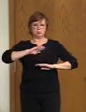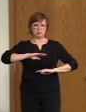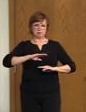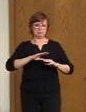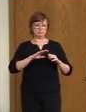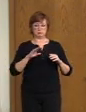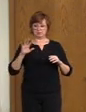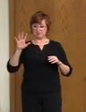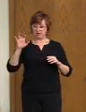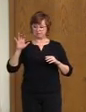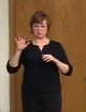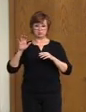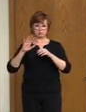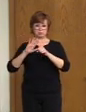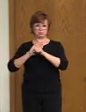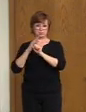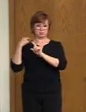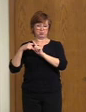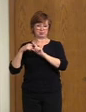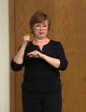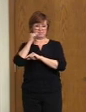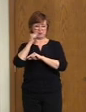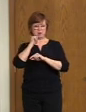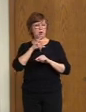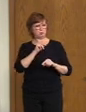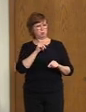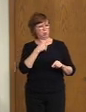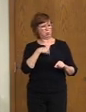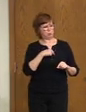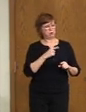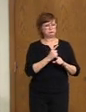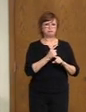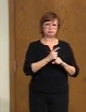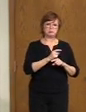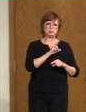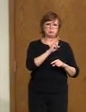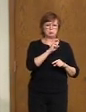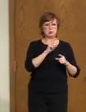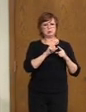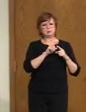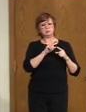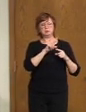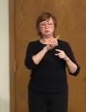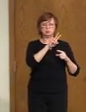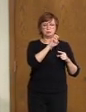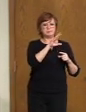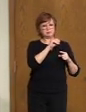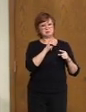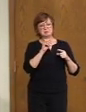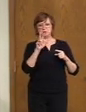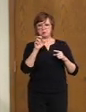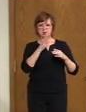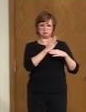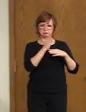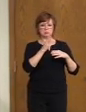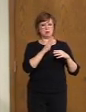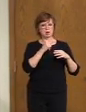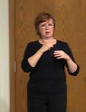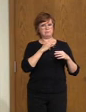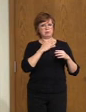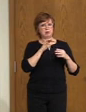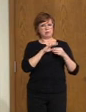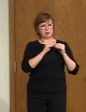250 to 300, which really speaks to the efforts all people in Saskatchewan are doing to minimizing transmission. I think that's having an